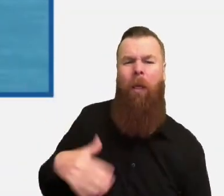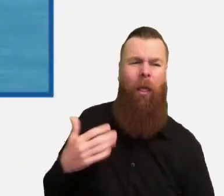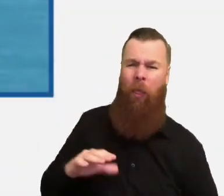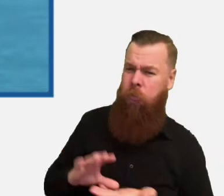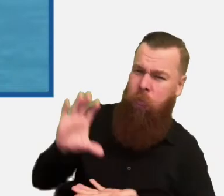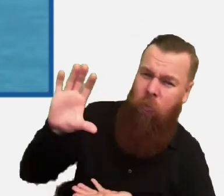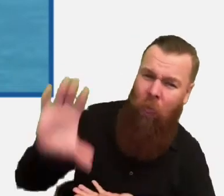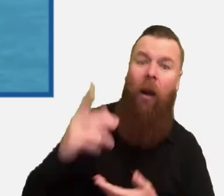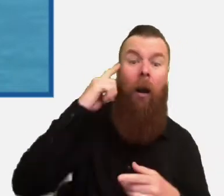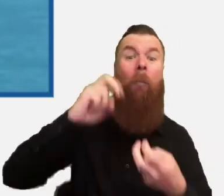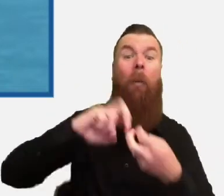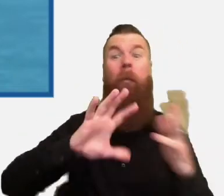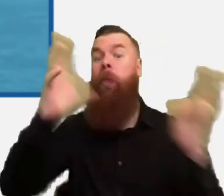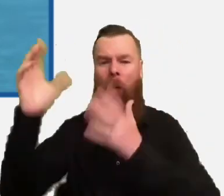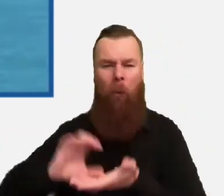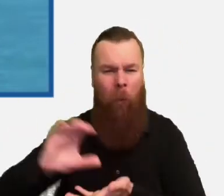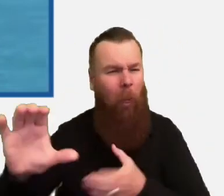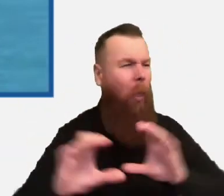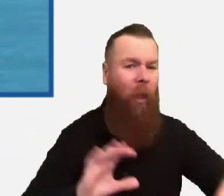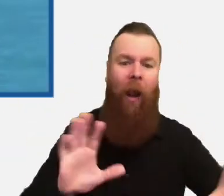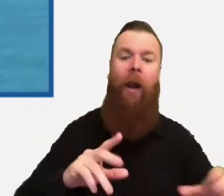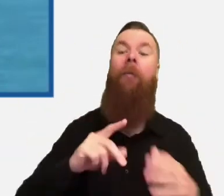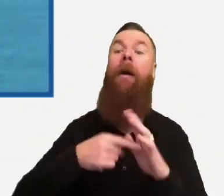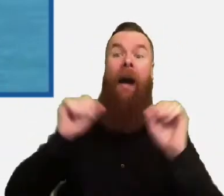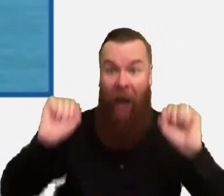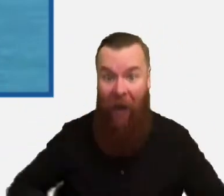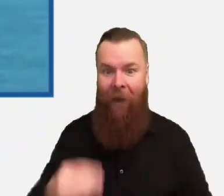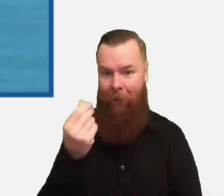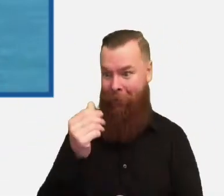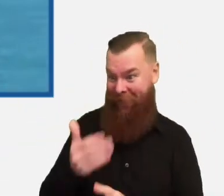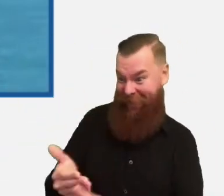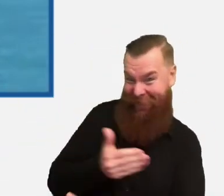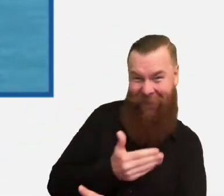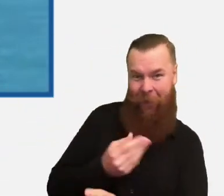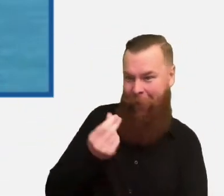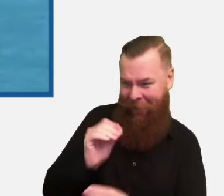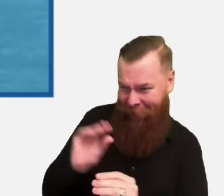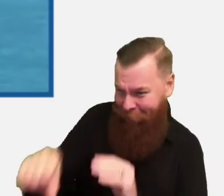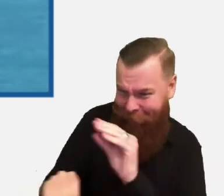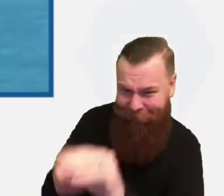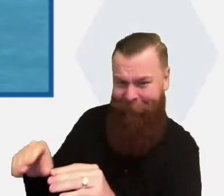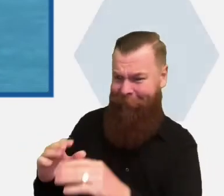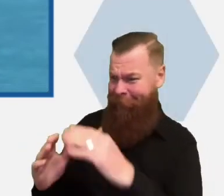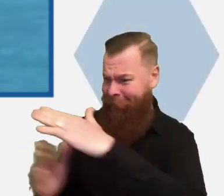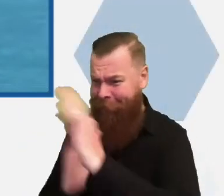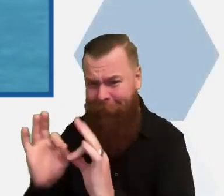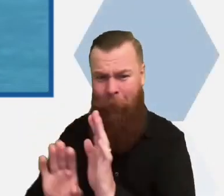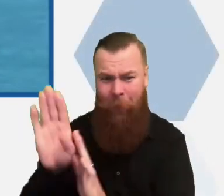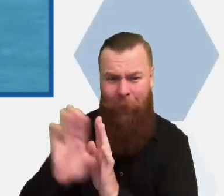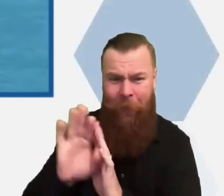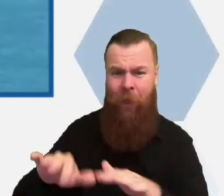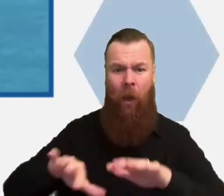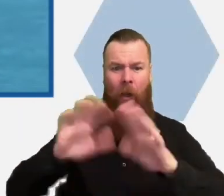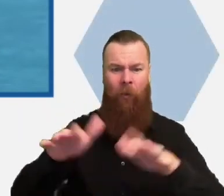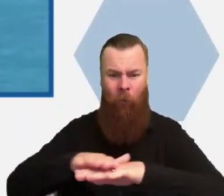seismic strengthening investment that can actually lead to something like 5 or 6 times